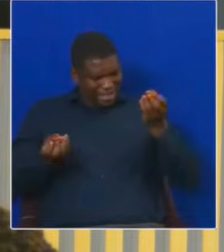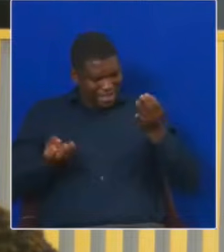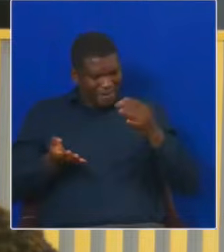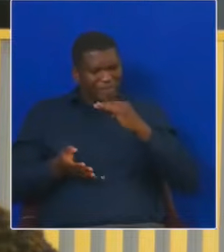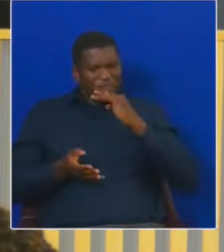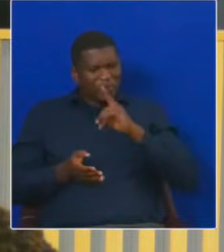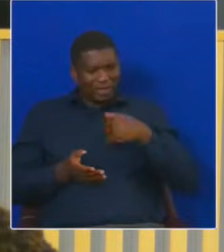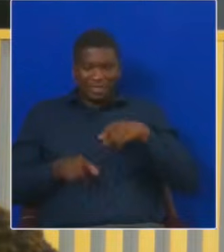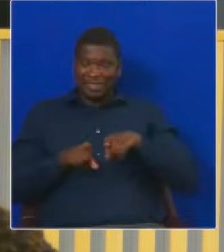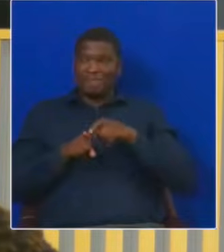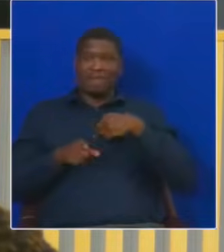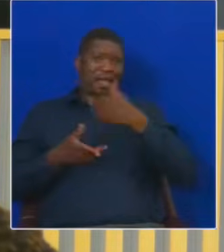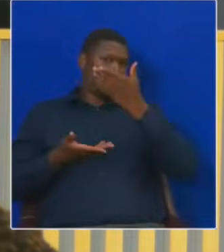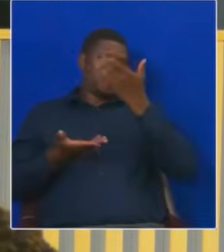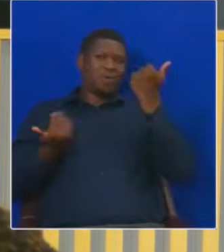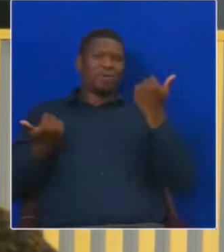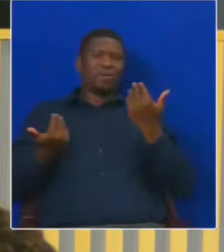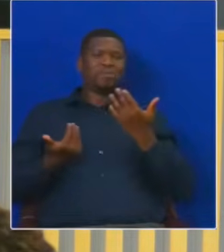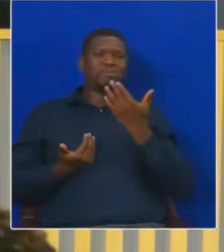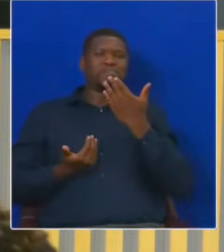Please, Commissioners, yes.